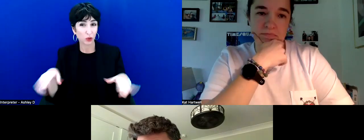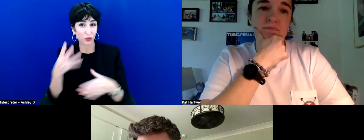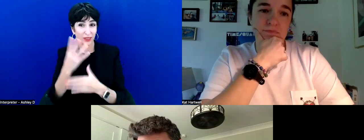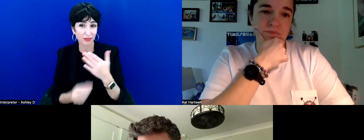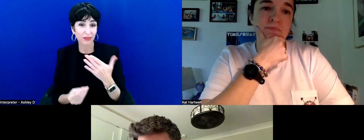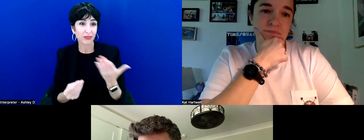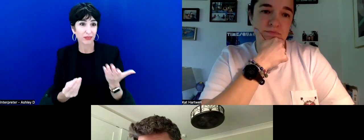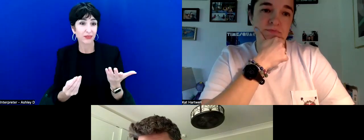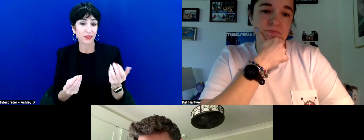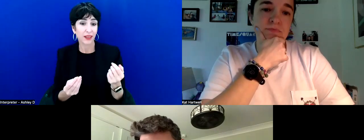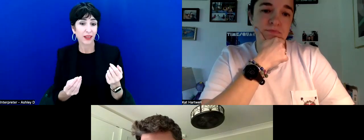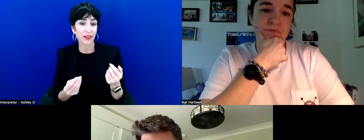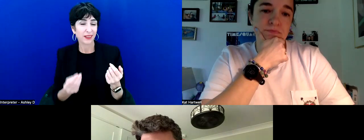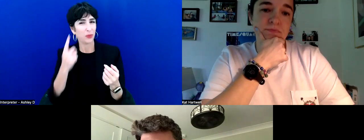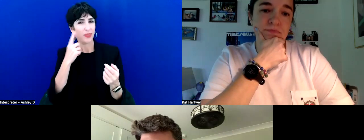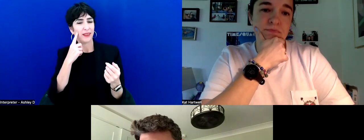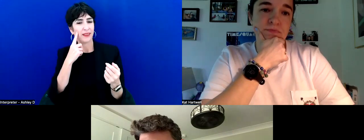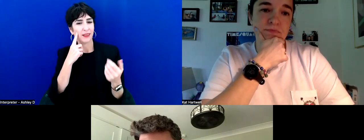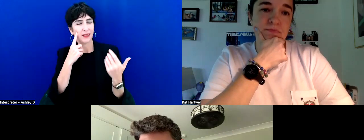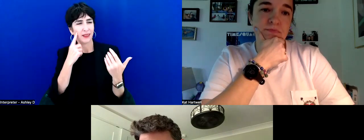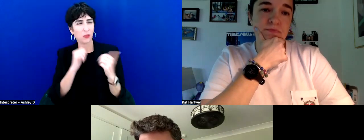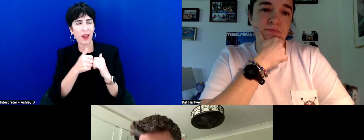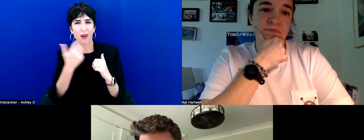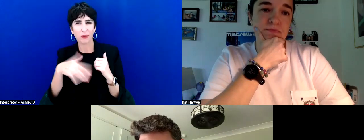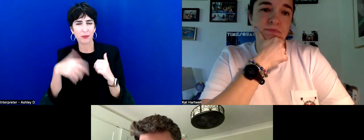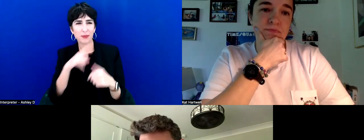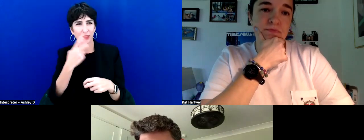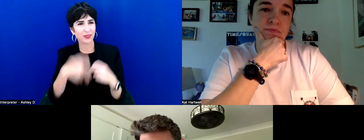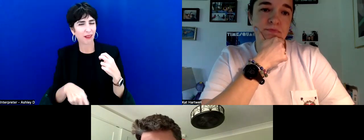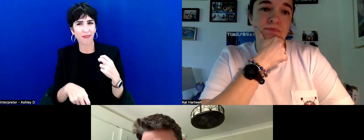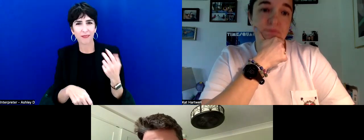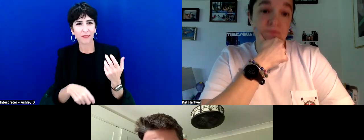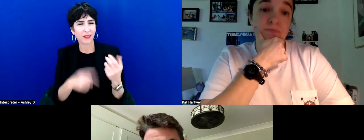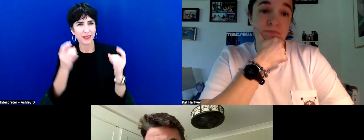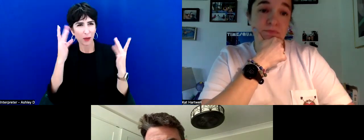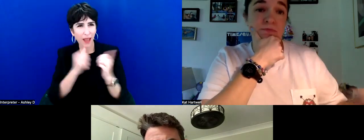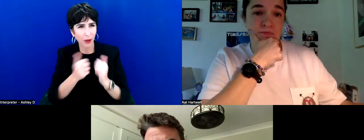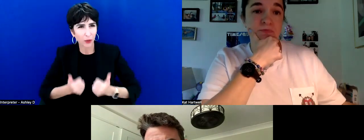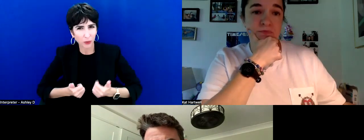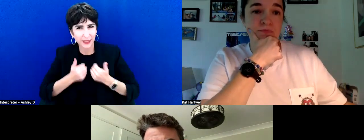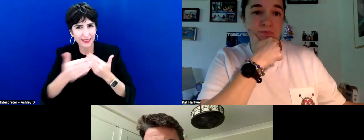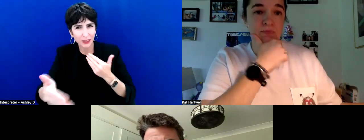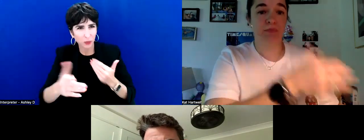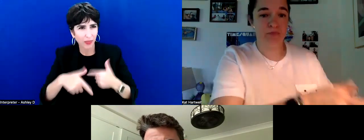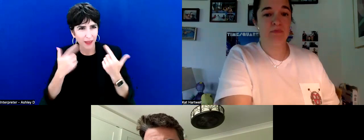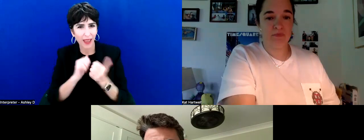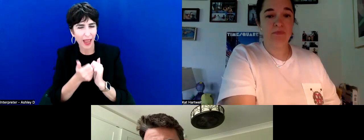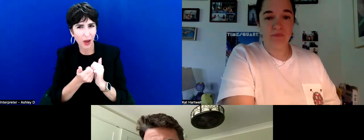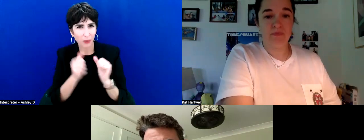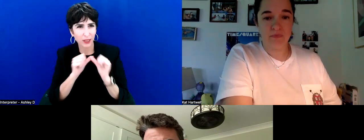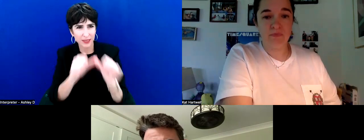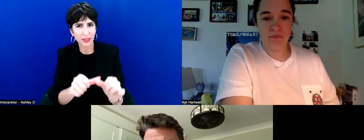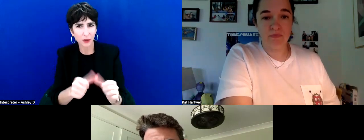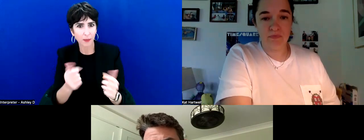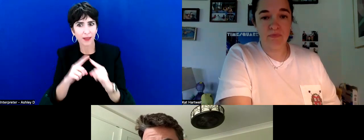and and you think, how hard must that be? It's like unbearable. How do you go on? How do you continue with life? And yet